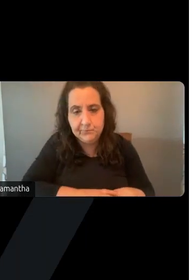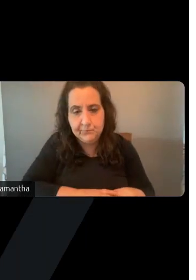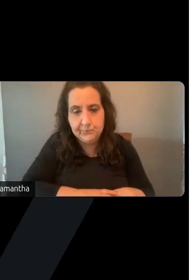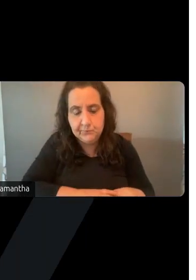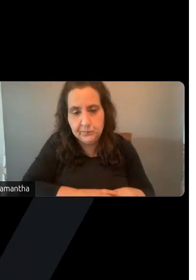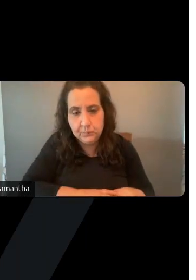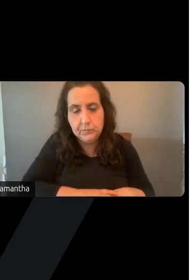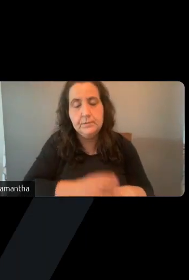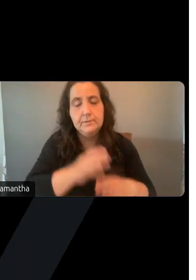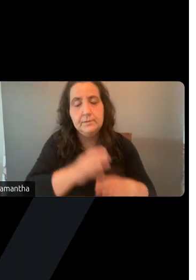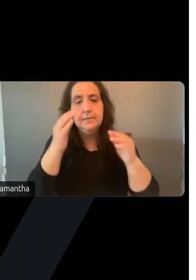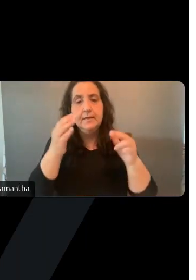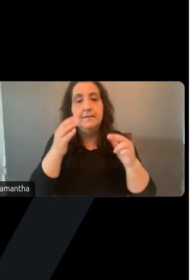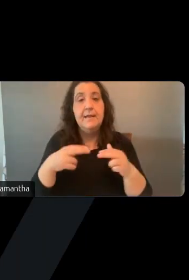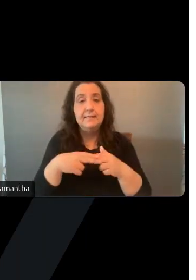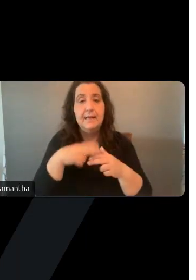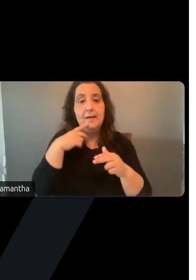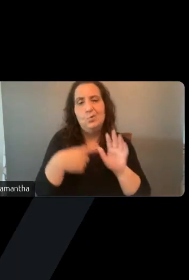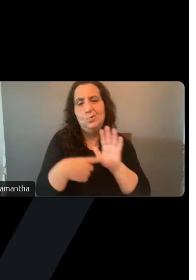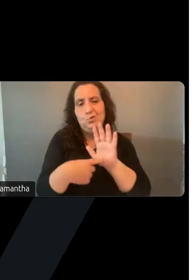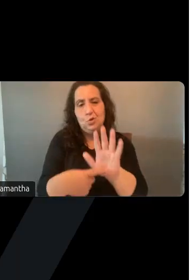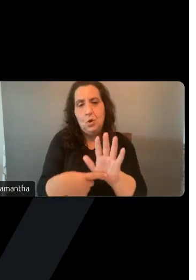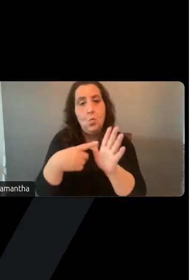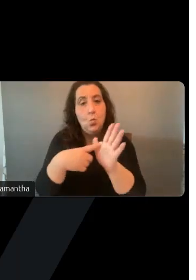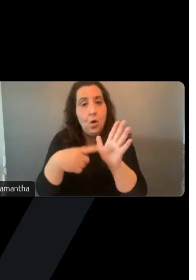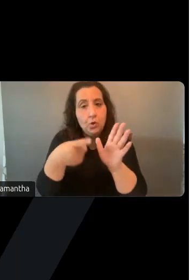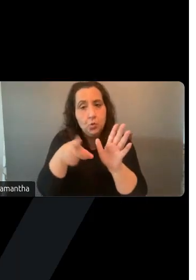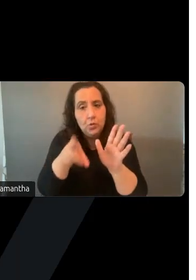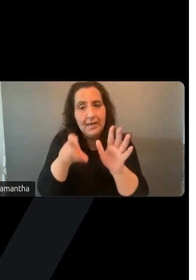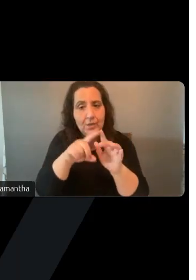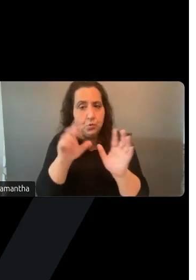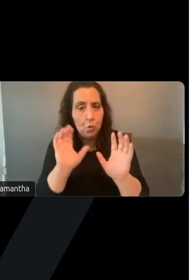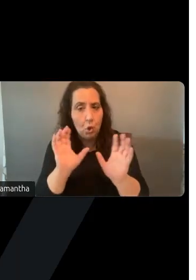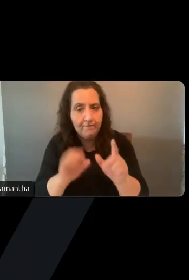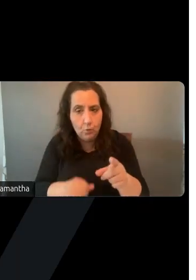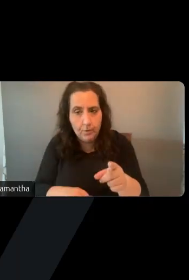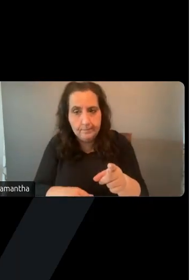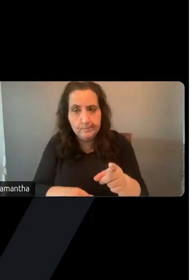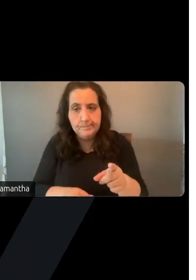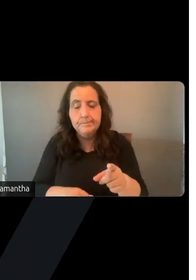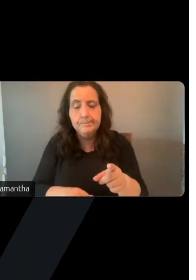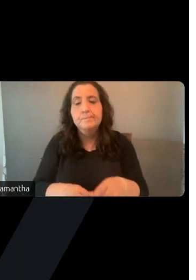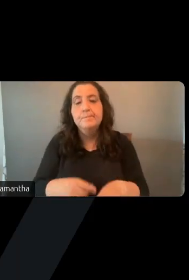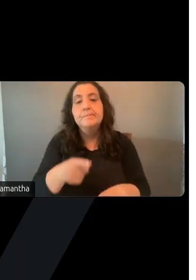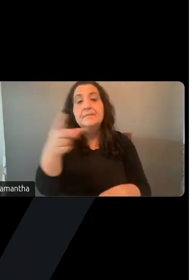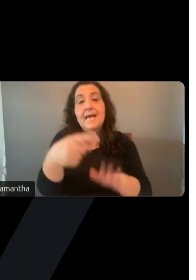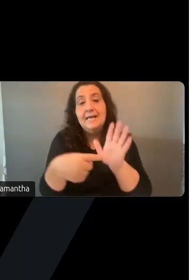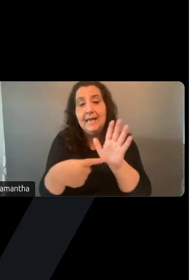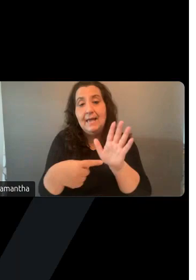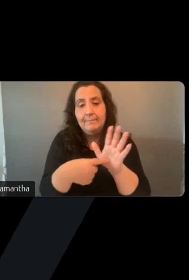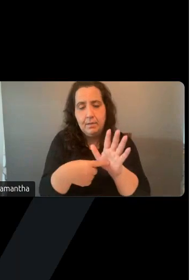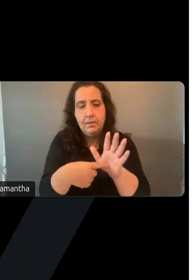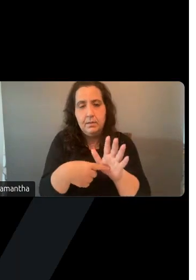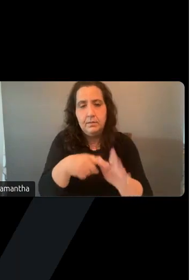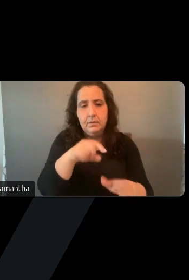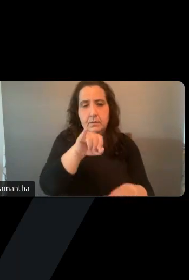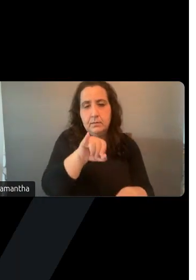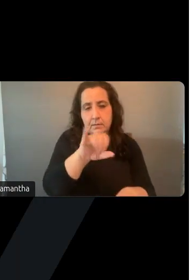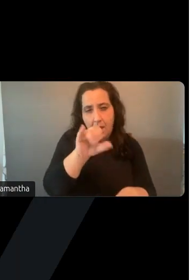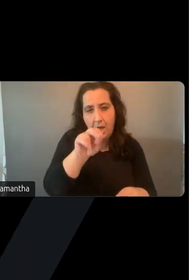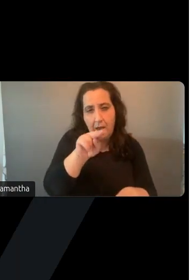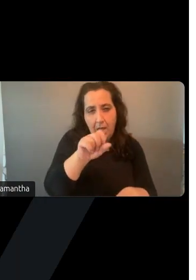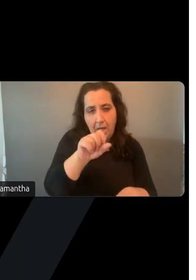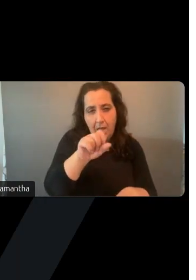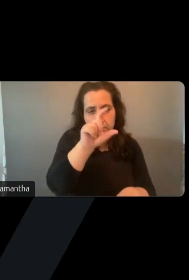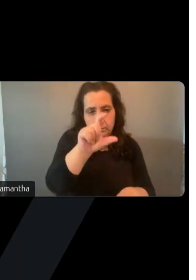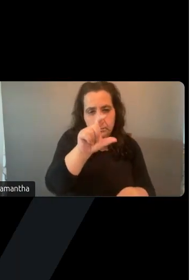And the next slide will show some things to look for. Here's an example of the icons and required fields that